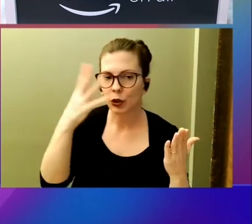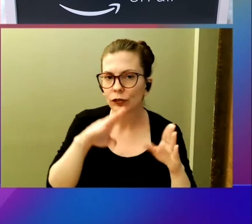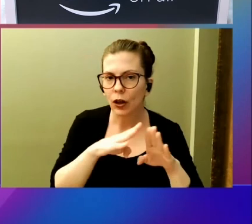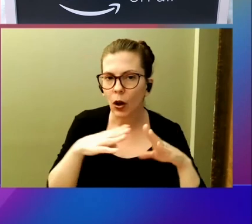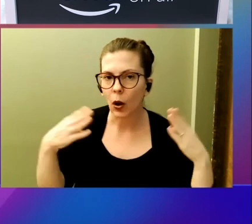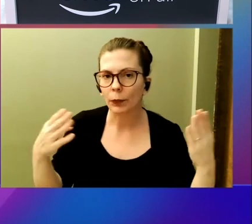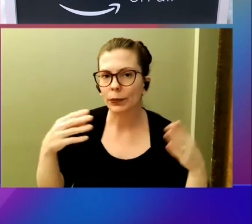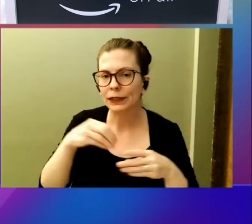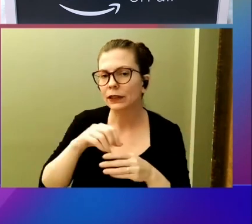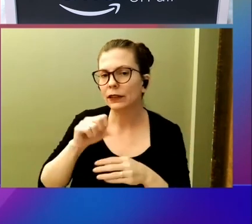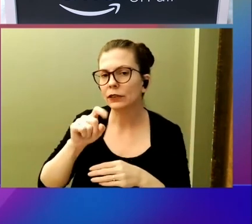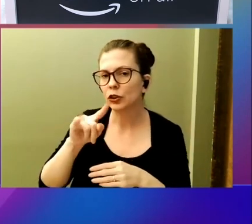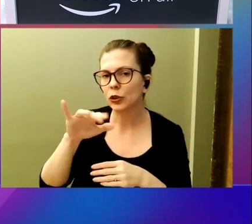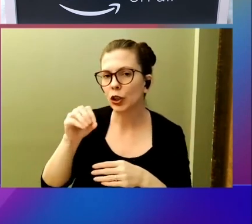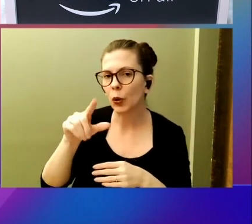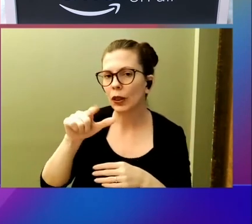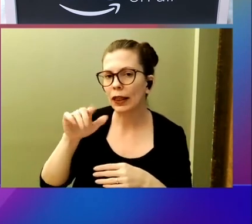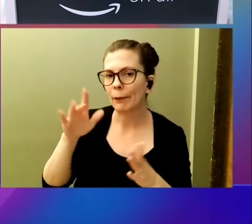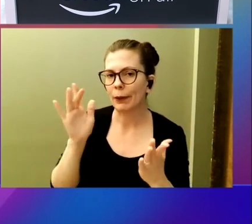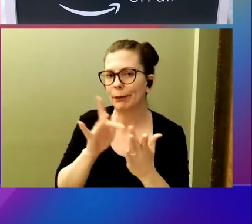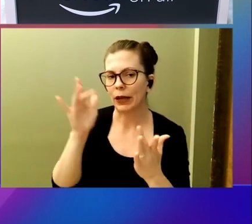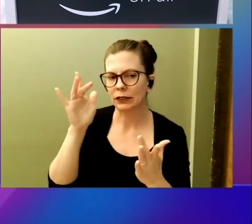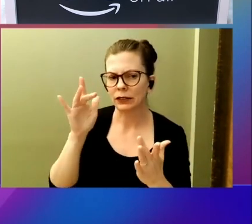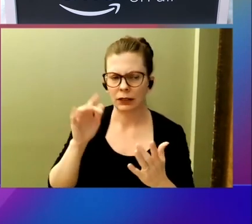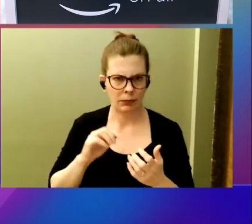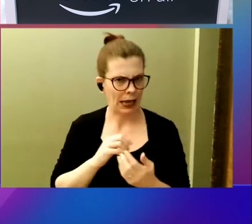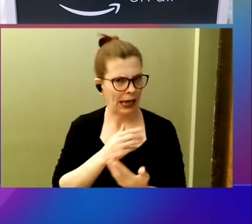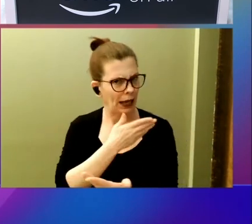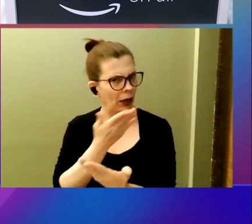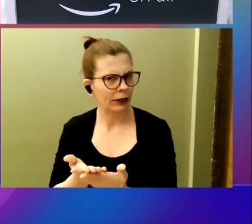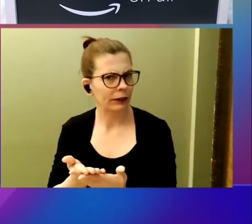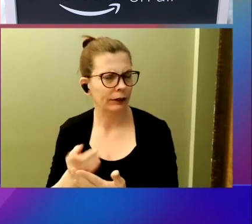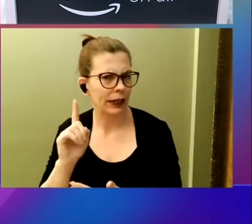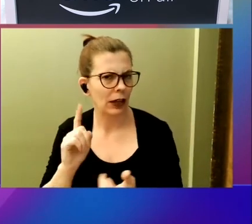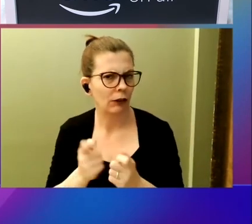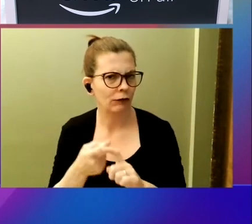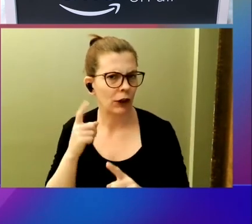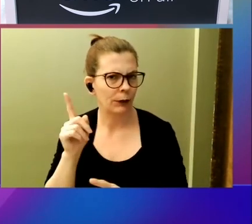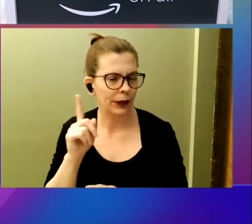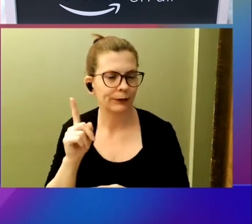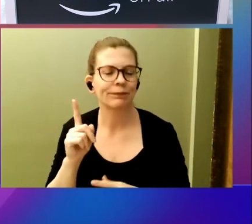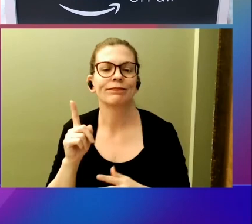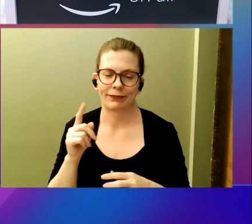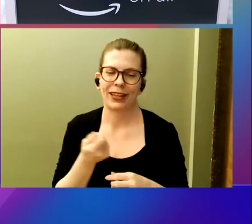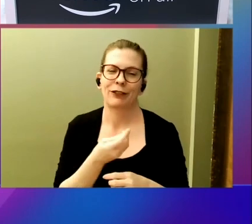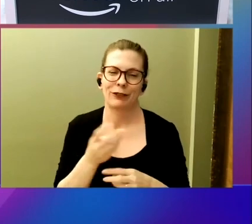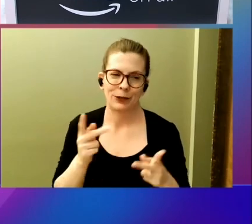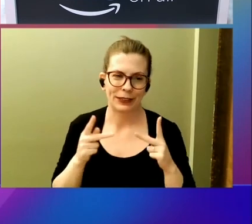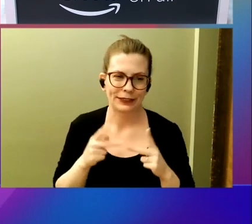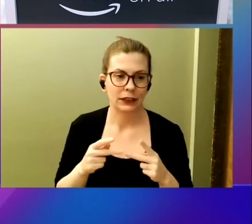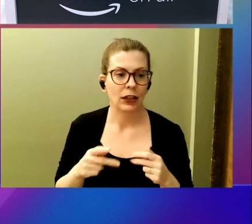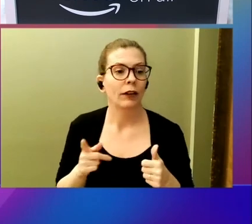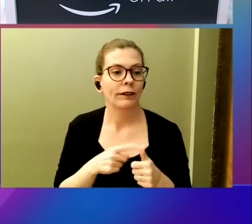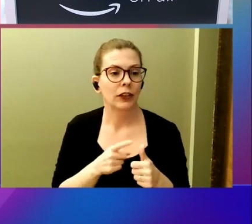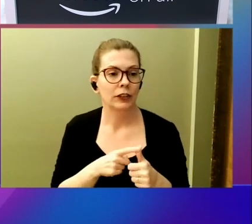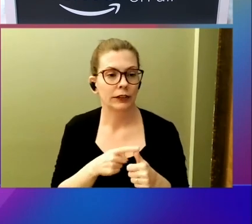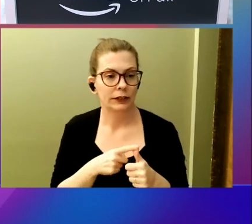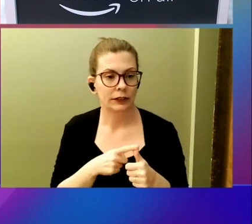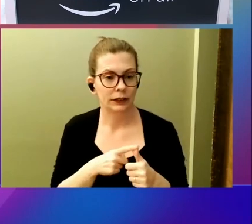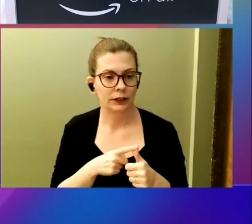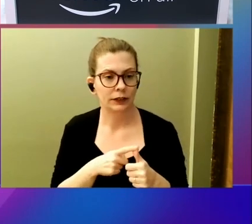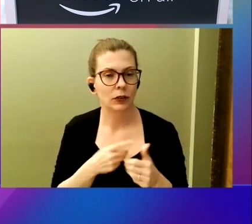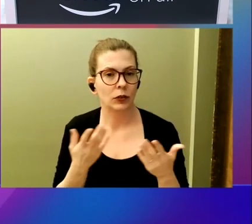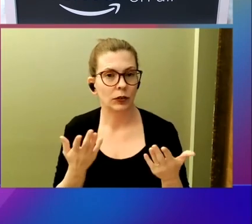button. But how did we get here? Where did this come from? So a couple different places. So the first thing that you want to do is you want to